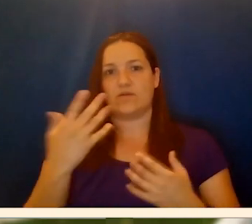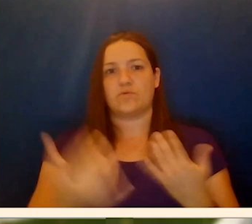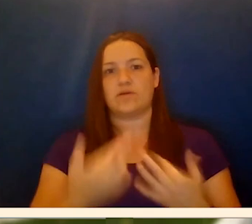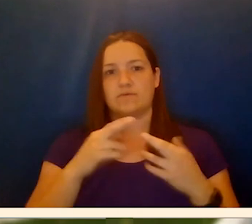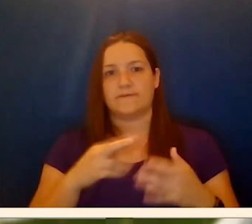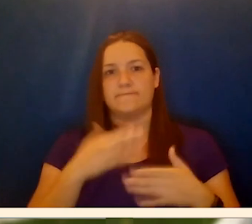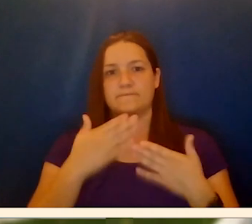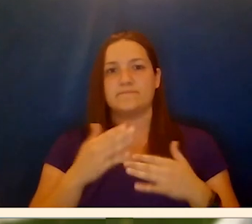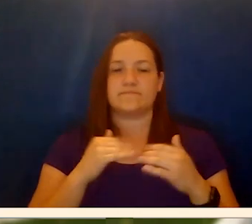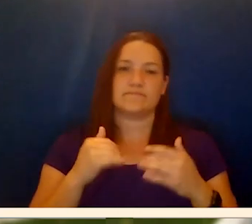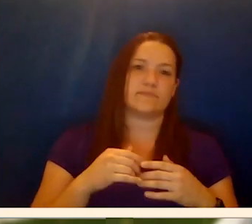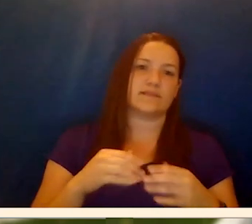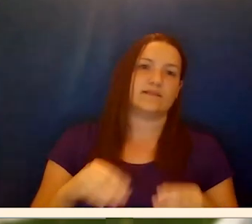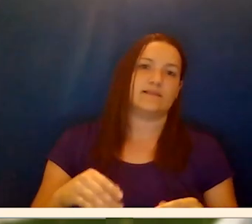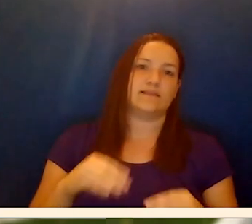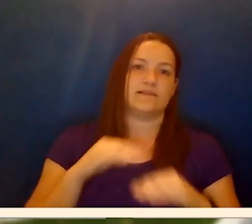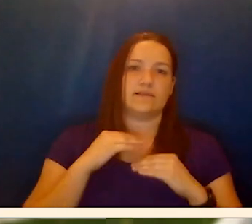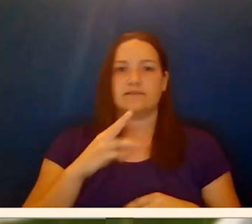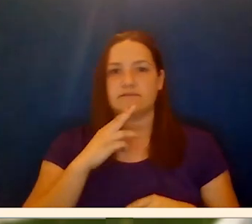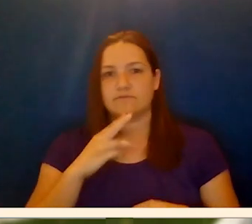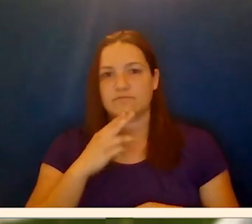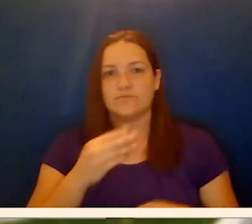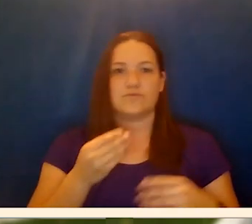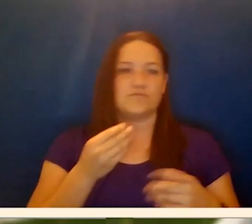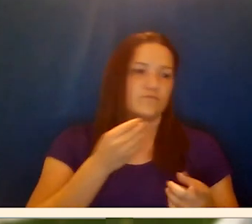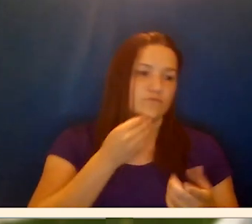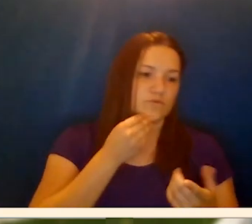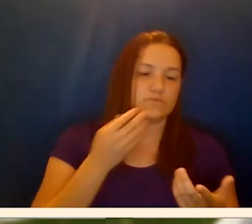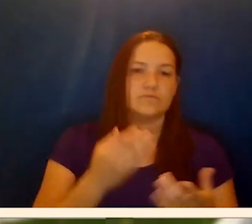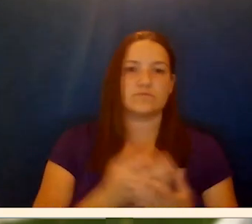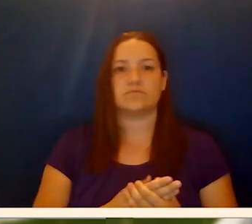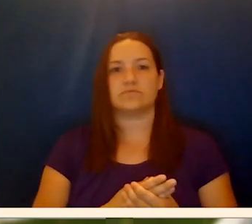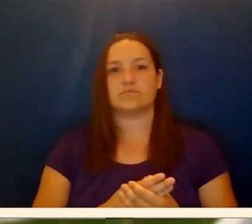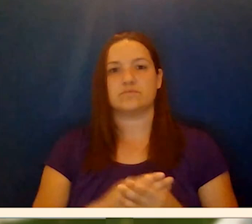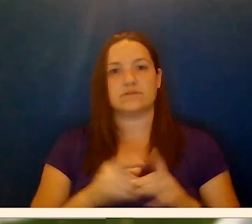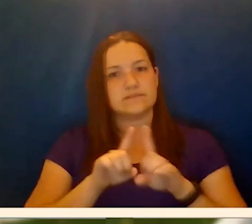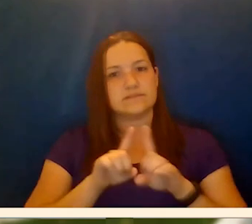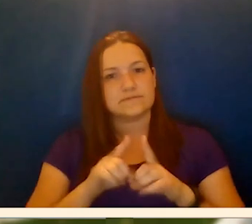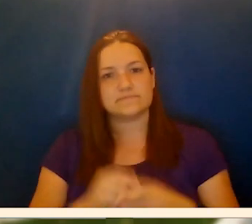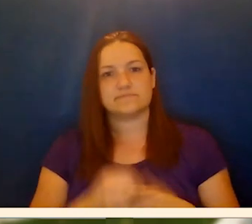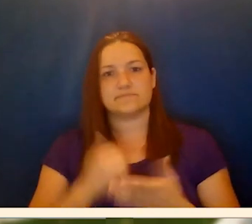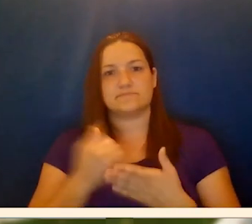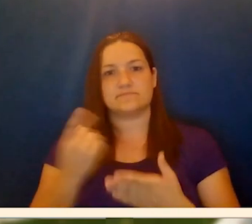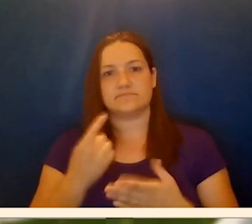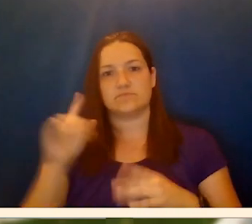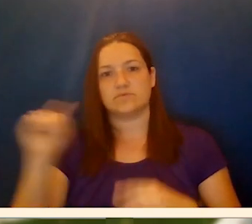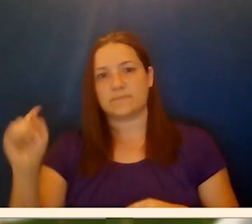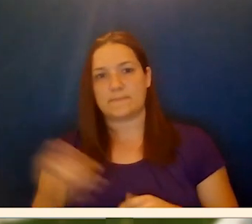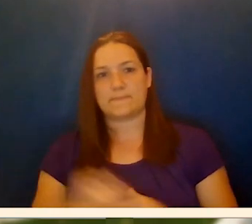the comfort, a blanket, water, food, companionship, helping somebody get to the